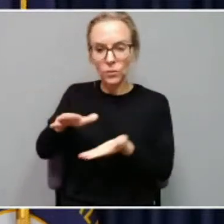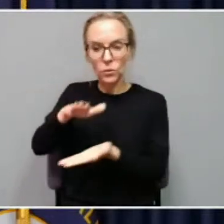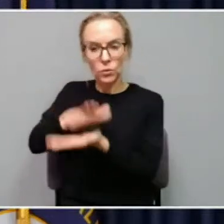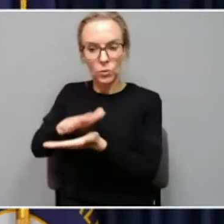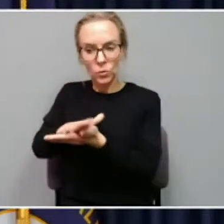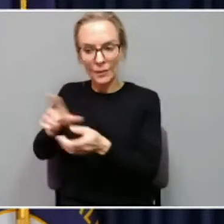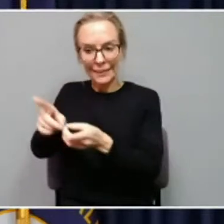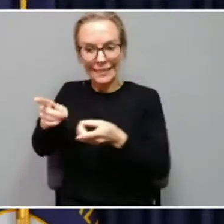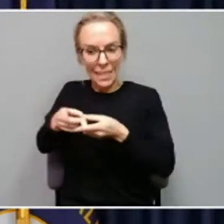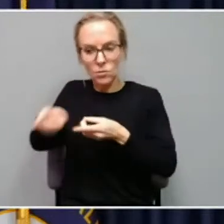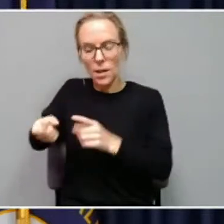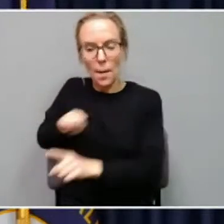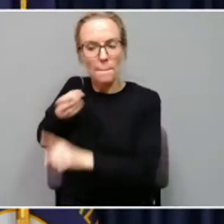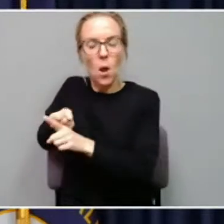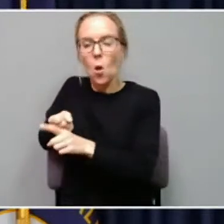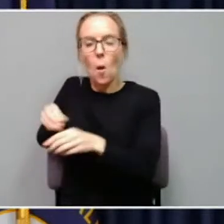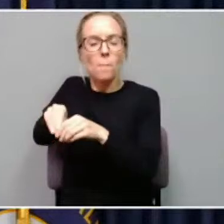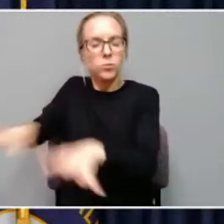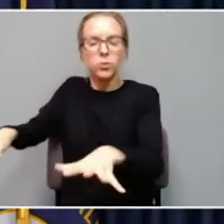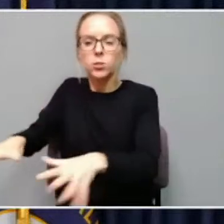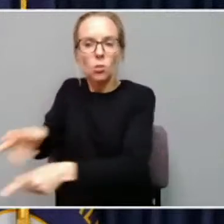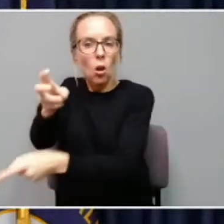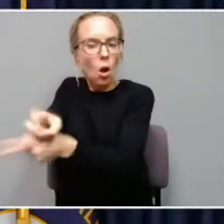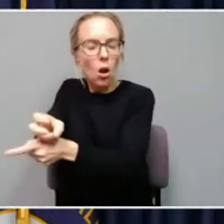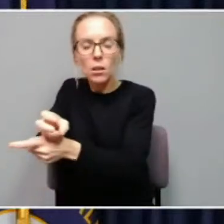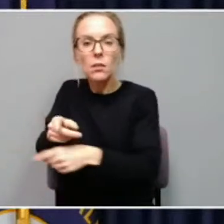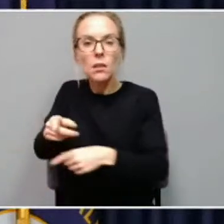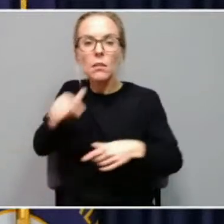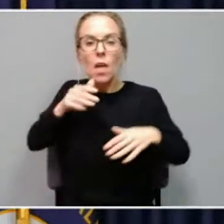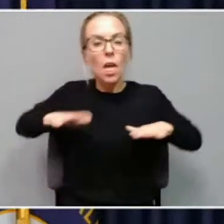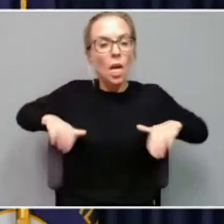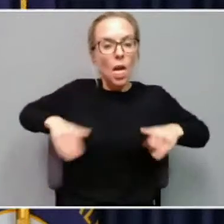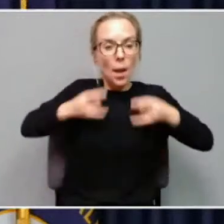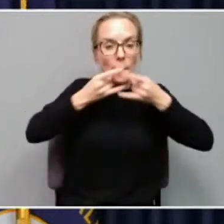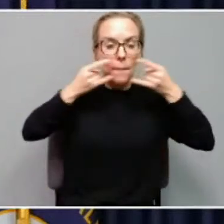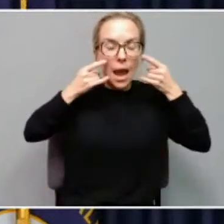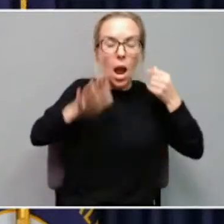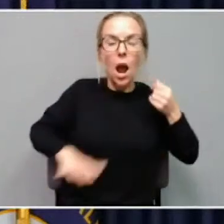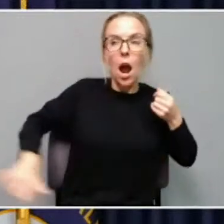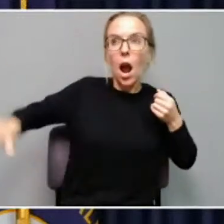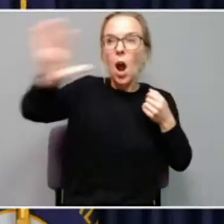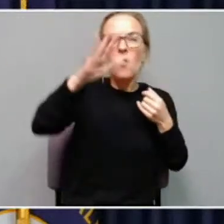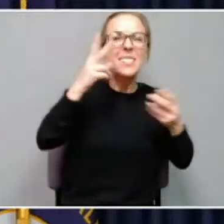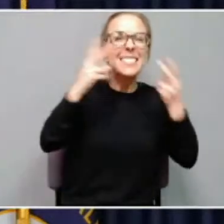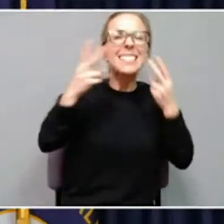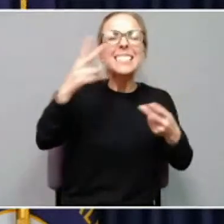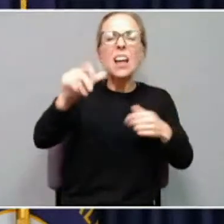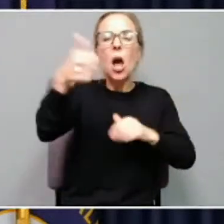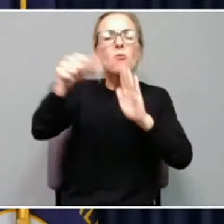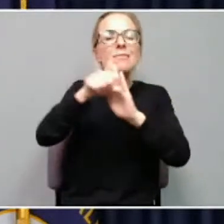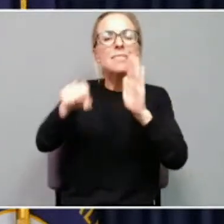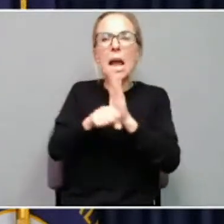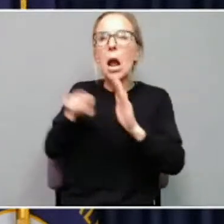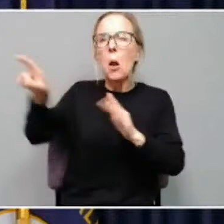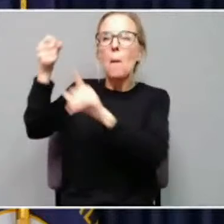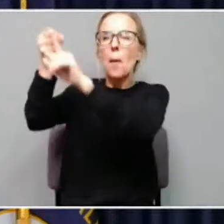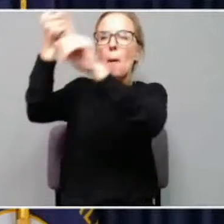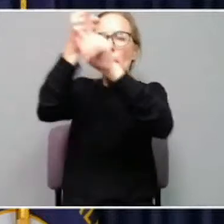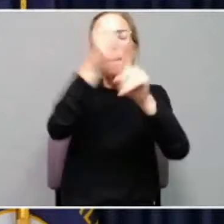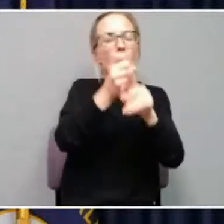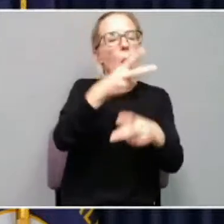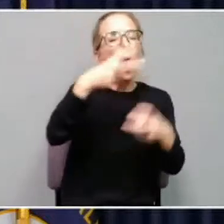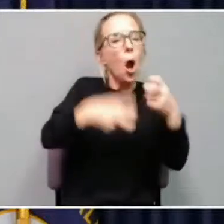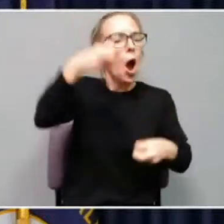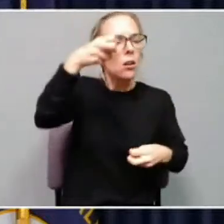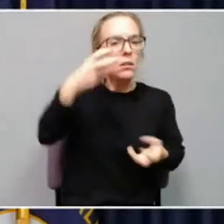hard. Those that have not masked all around the country get hit by far the hardest. And we have seen, even when you